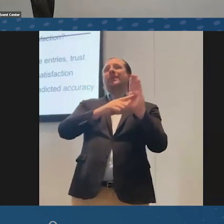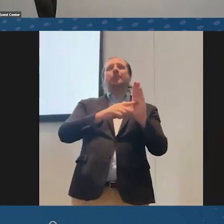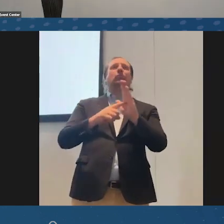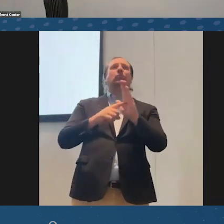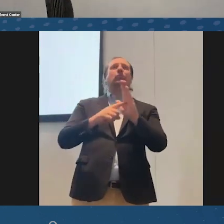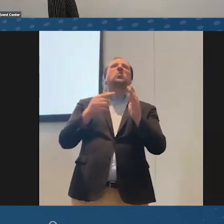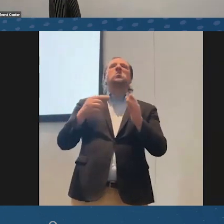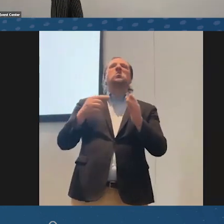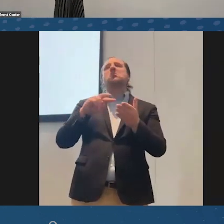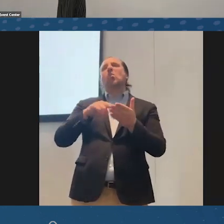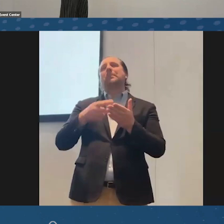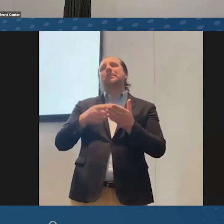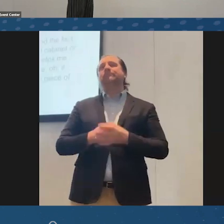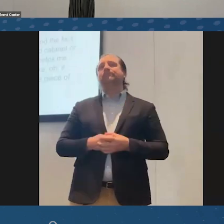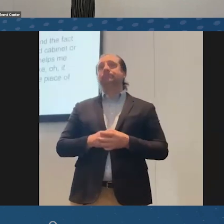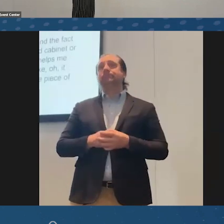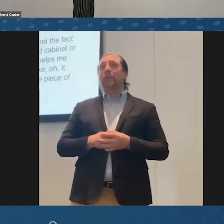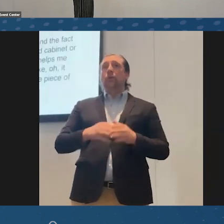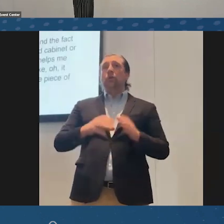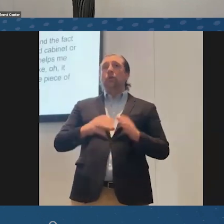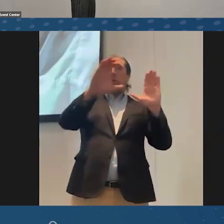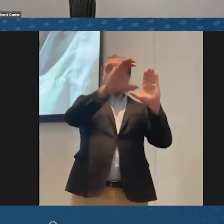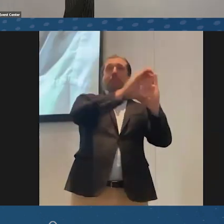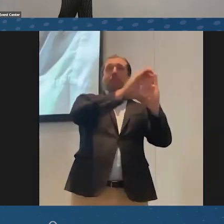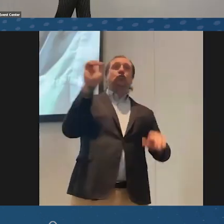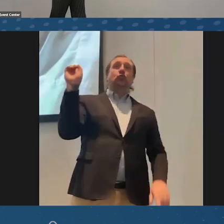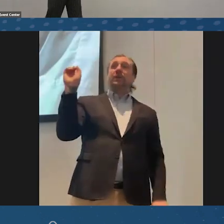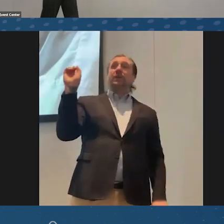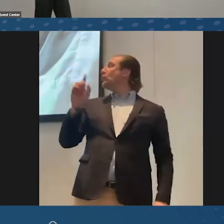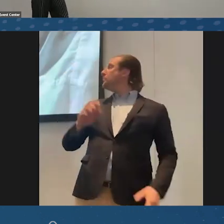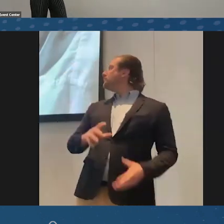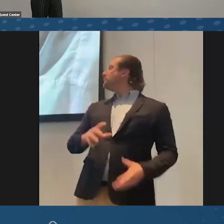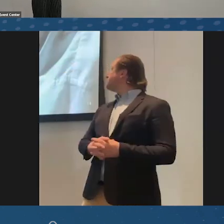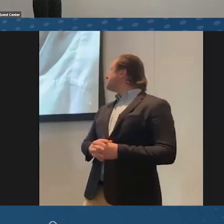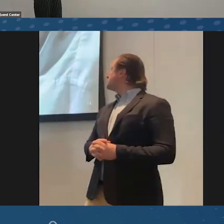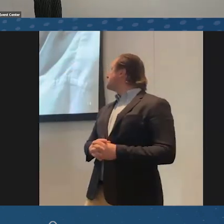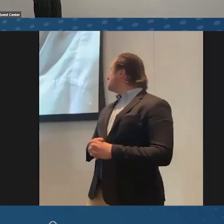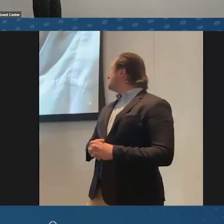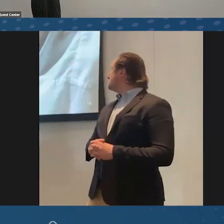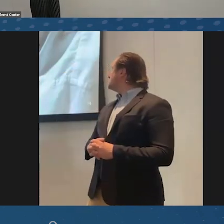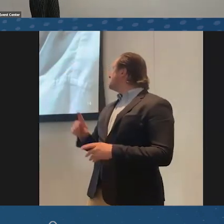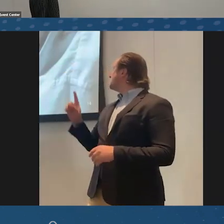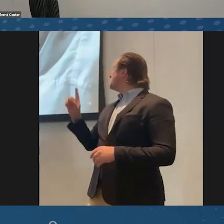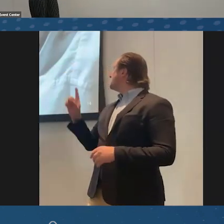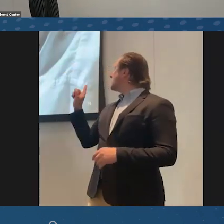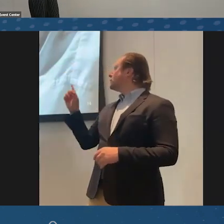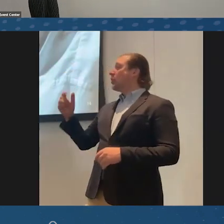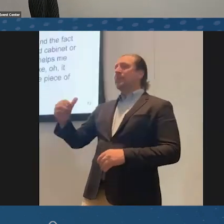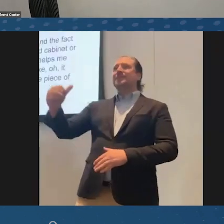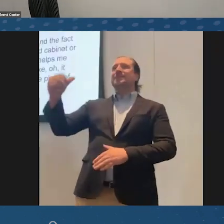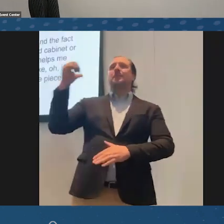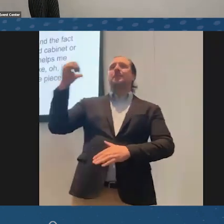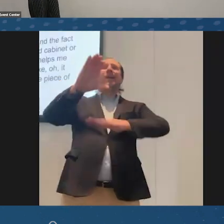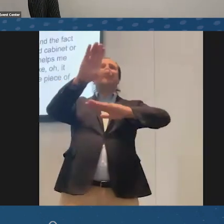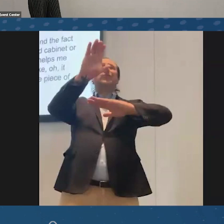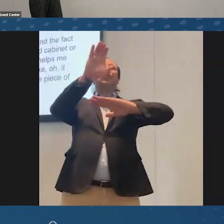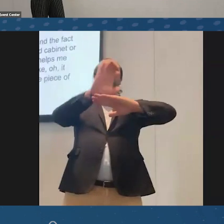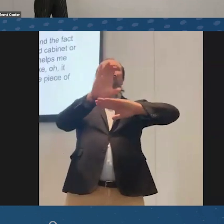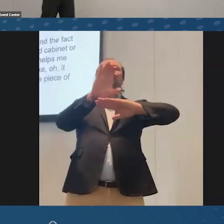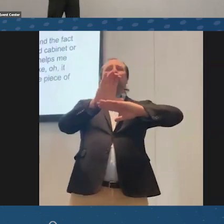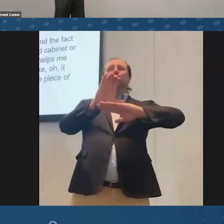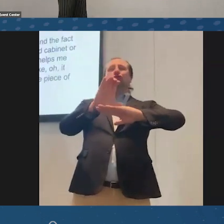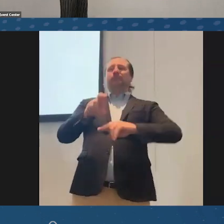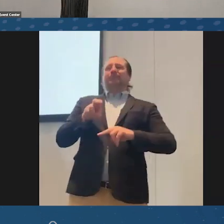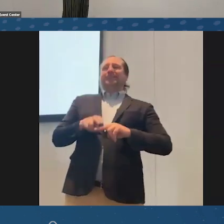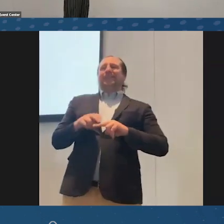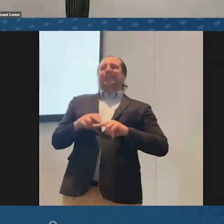mean. Now, pictured here on this slide, we have a photo of the back of a church pew. That one right there.